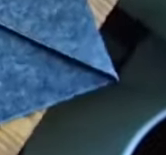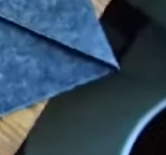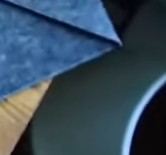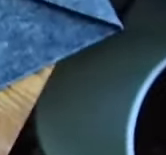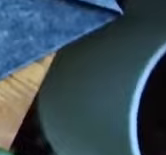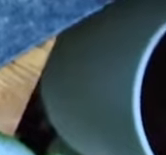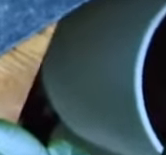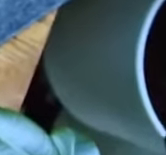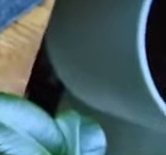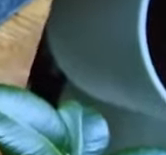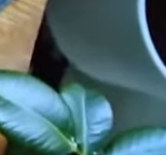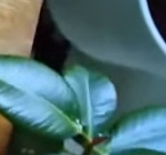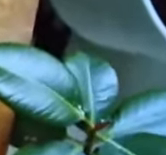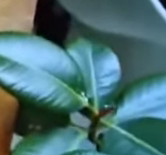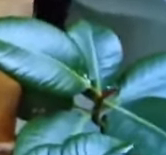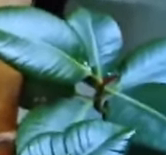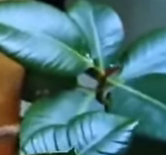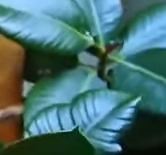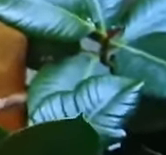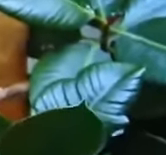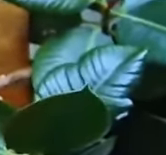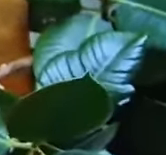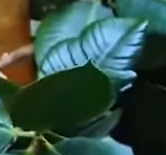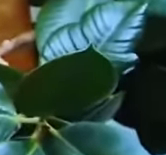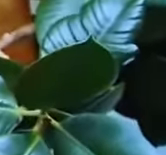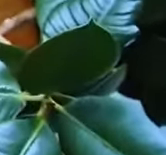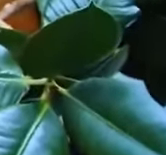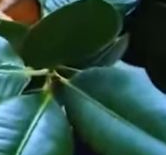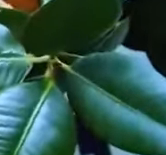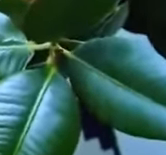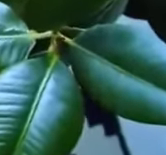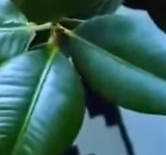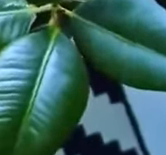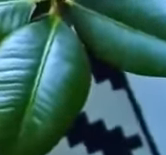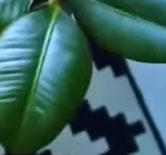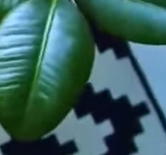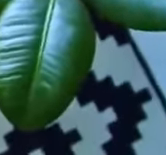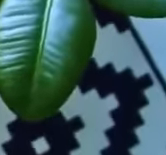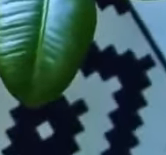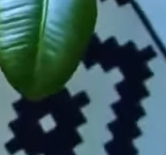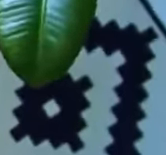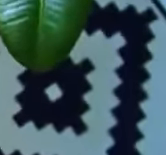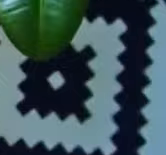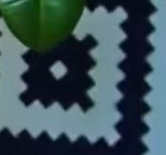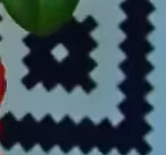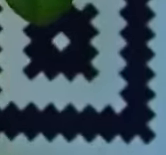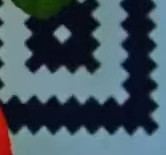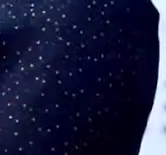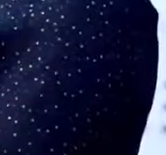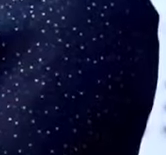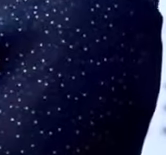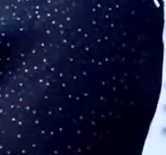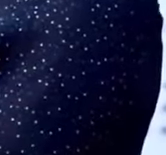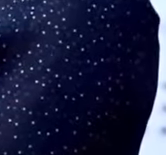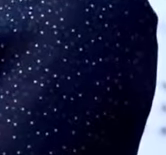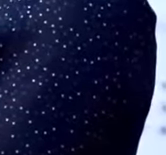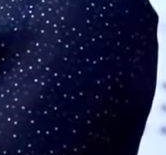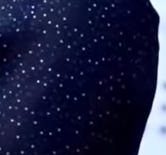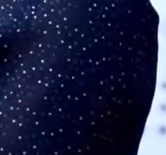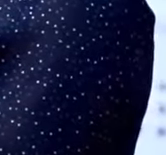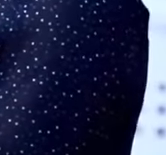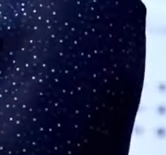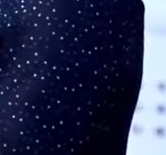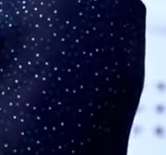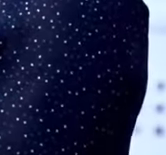did you know that with Standard Bank's trade finance solutions, you don't have to worry about that aspect of running your business? Because all the